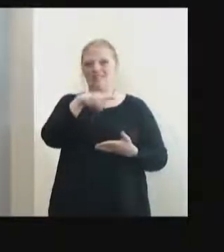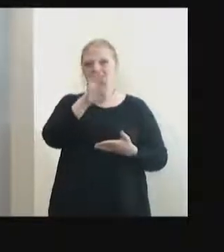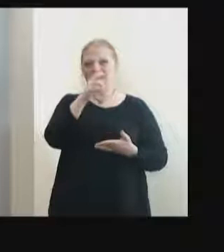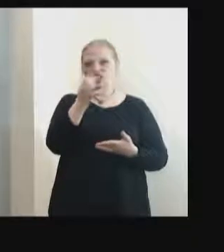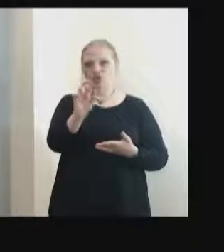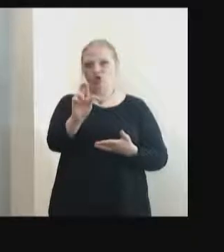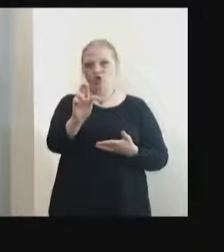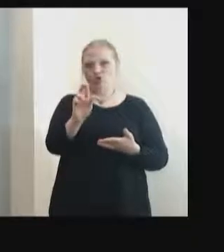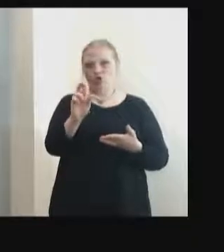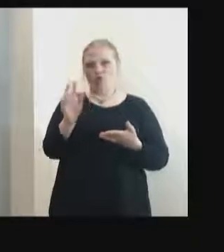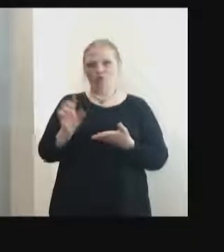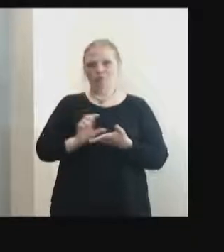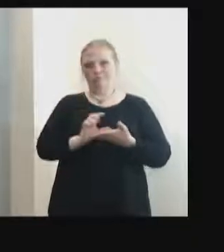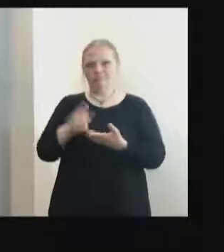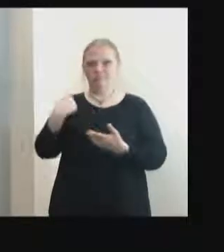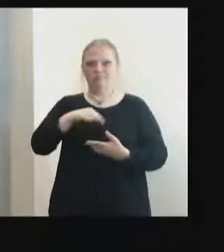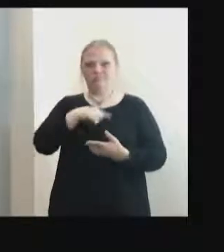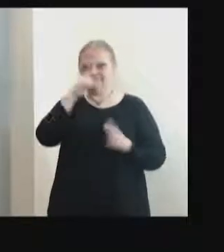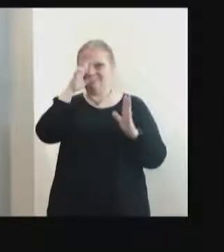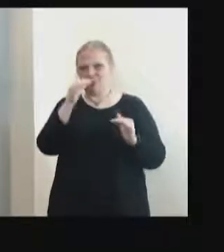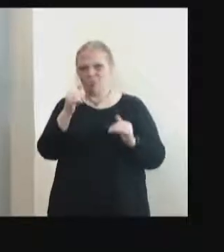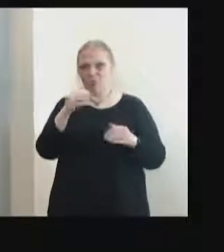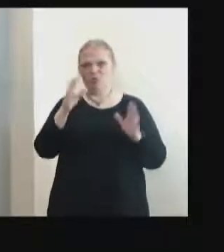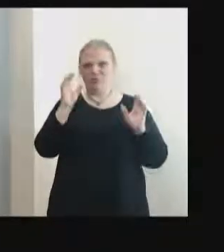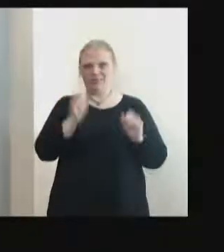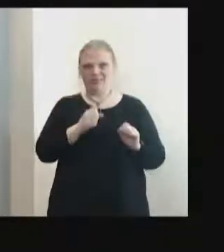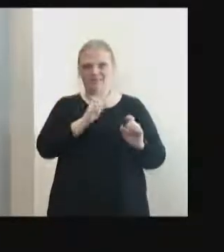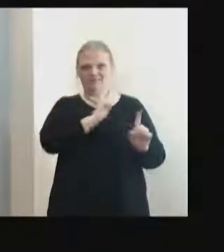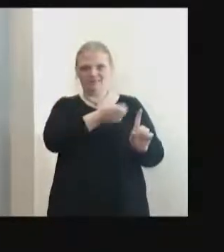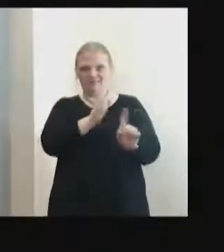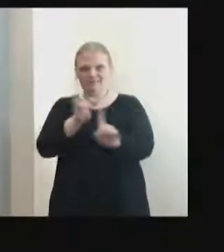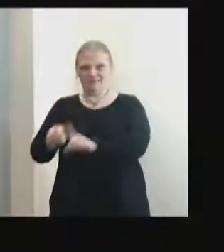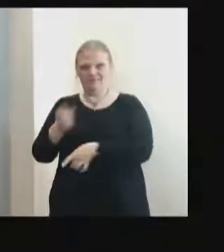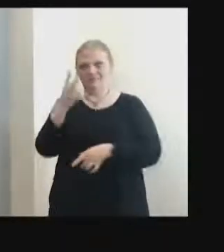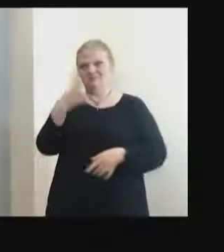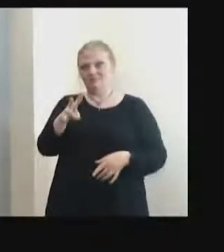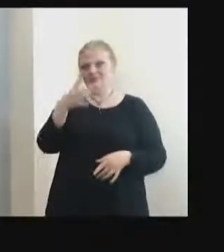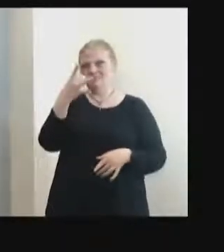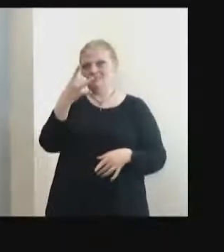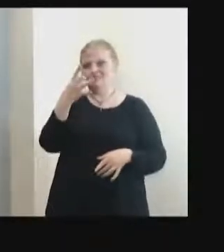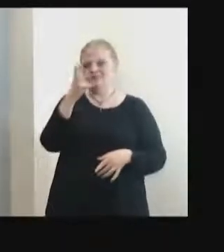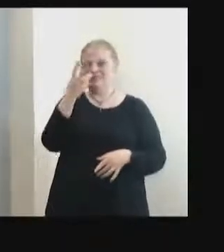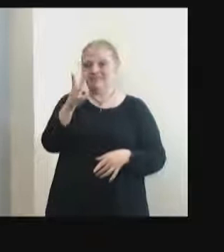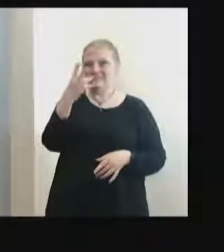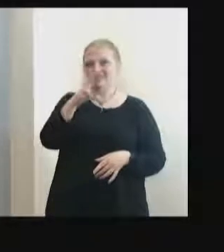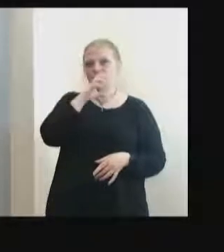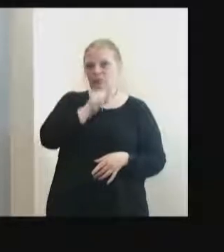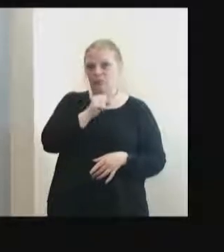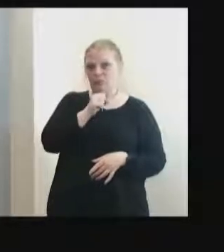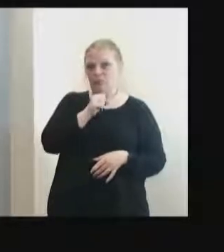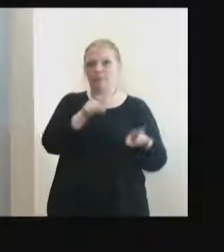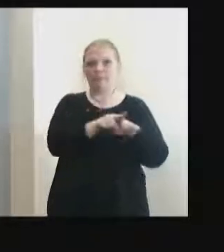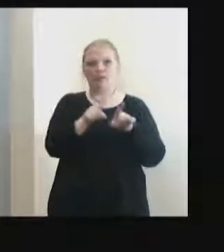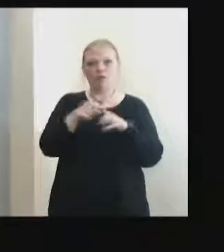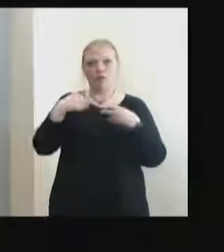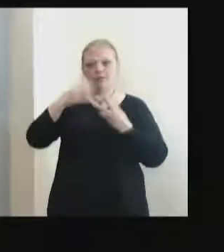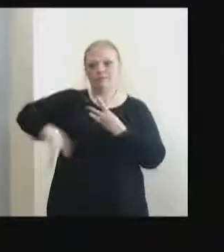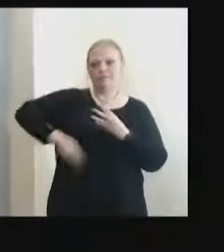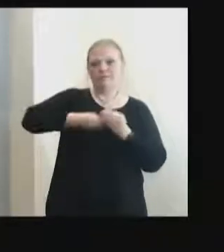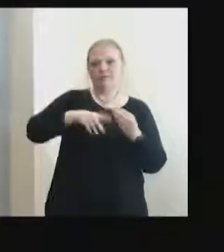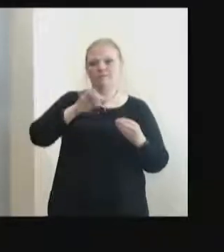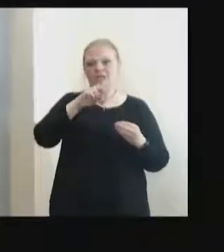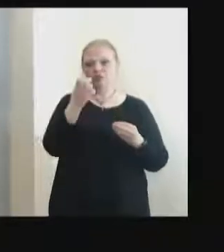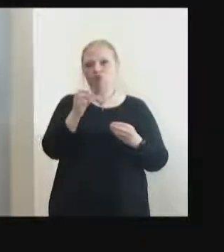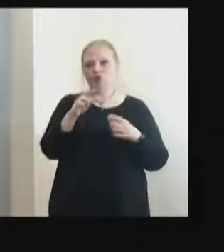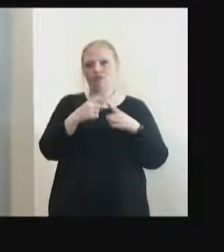Pfizer doses that we hope we can get to those 16 and 17-year-olds. We've also secured some additional Pfizer from one of our local pharmacies,